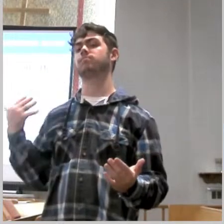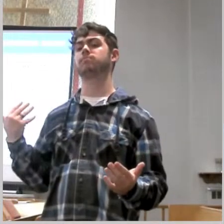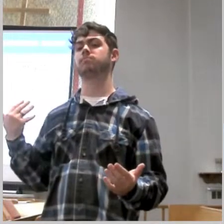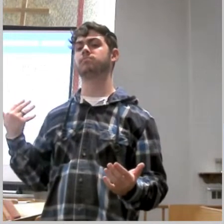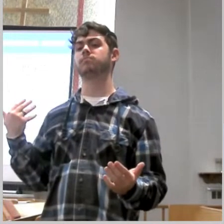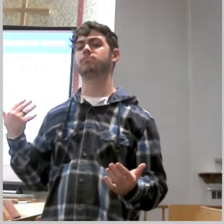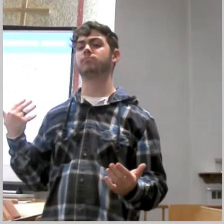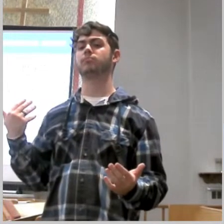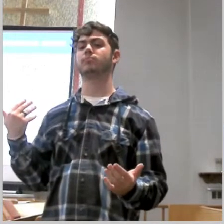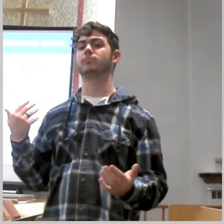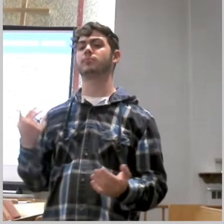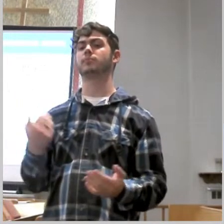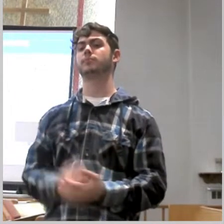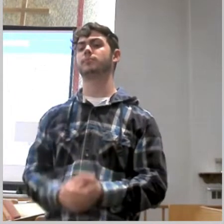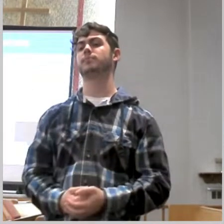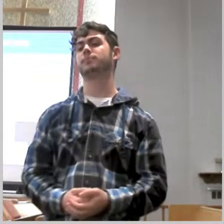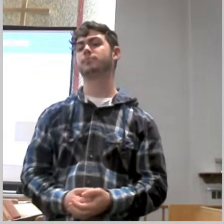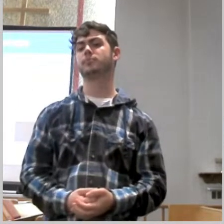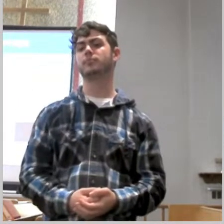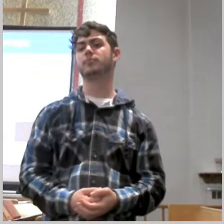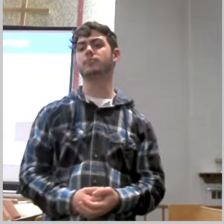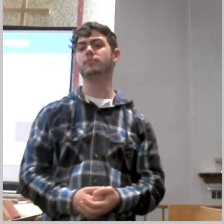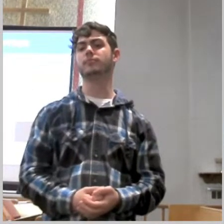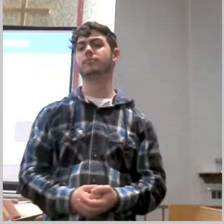rich a